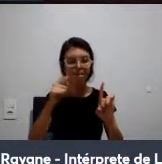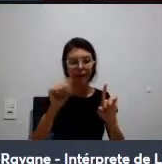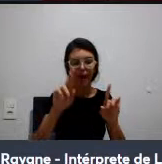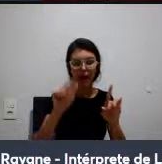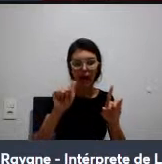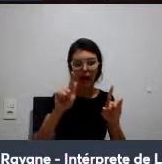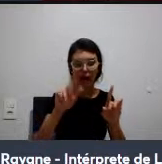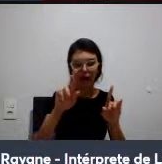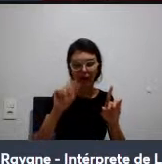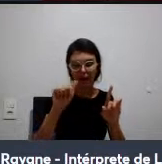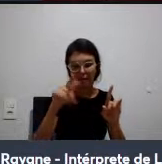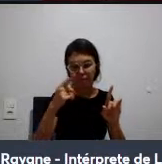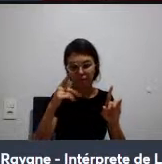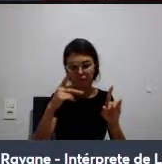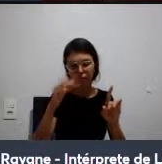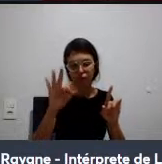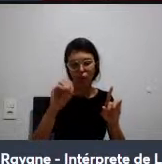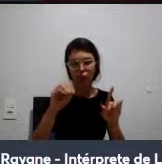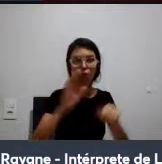de escrita.